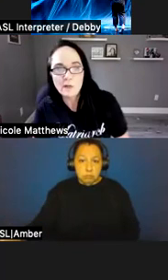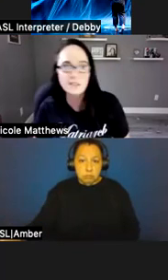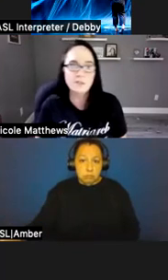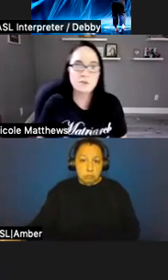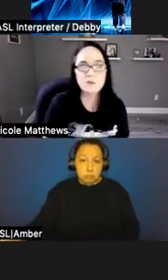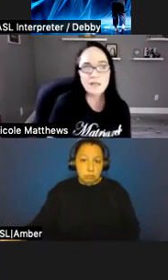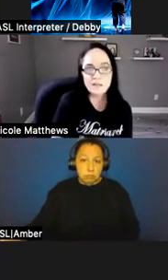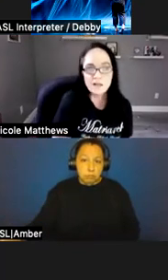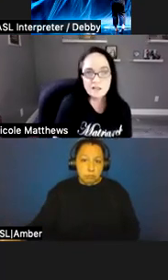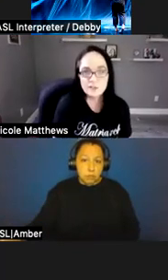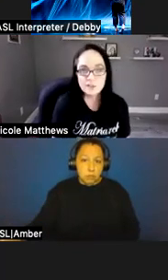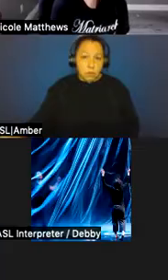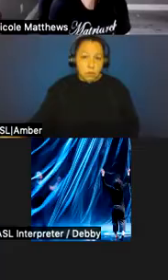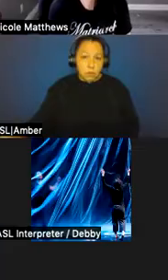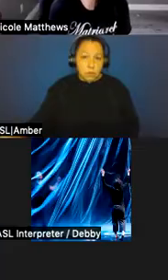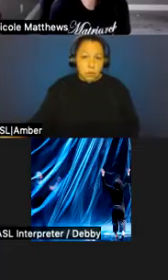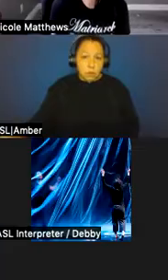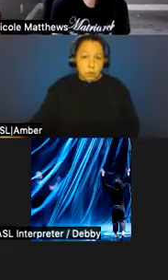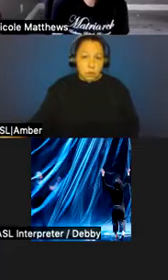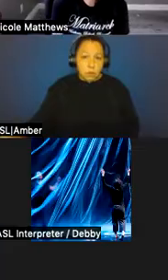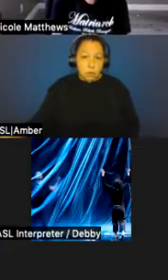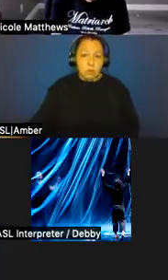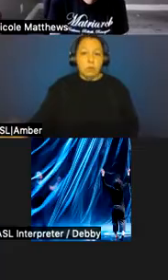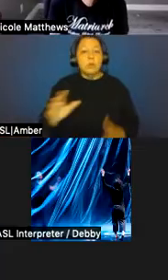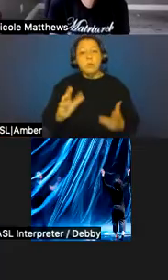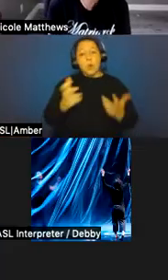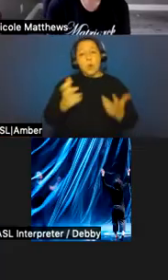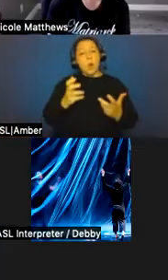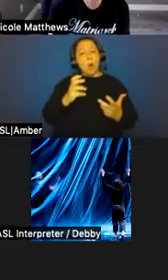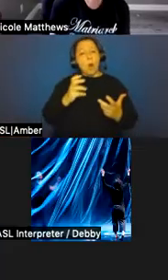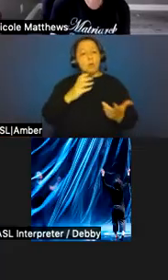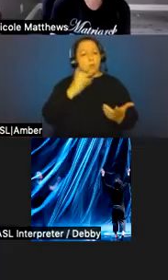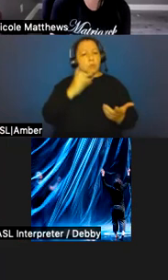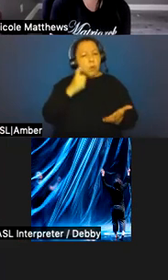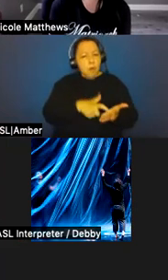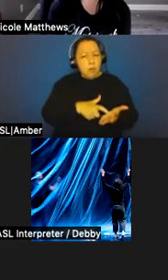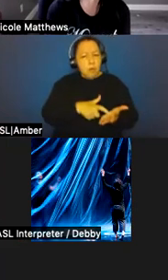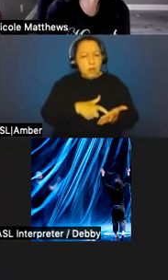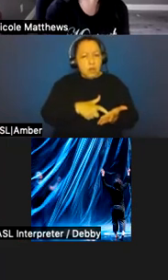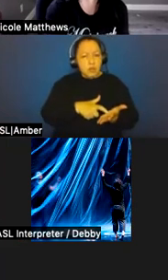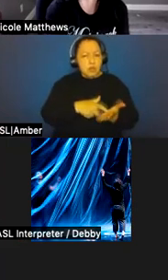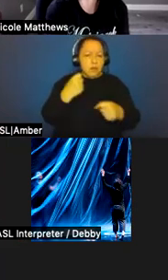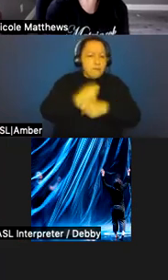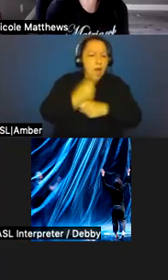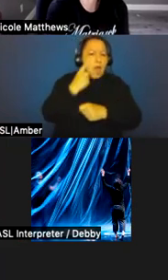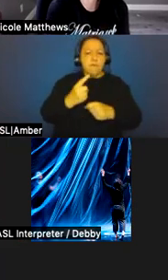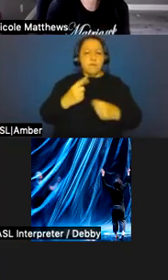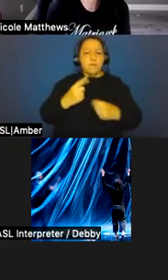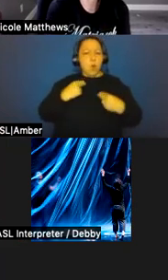We want to acknowledge the struggle for human rights that begins with